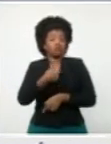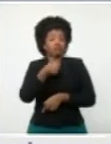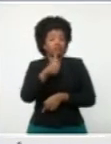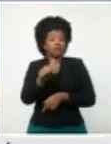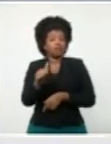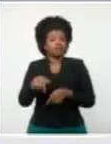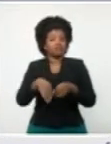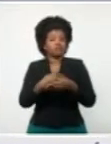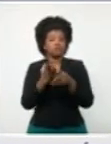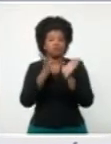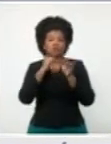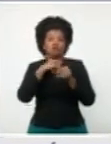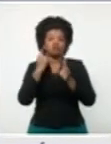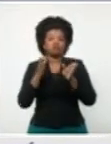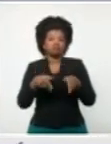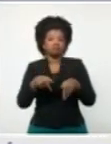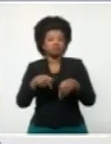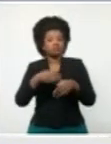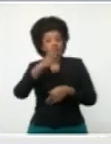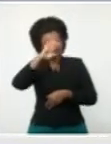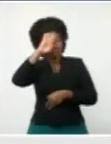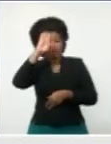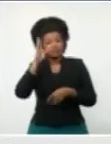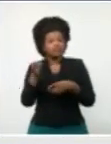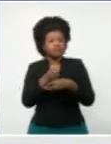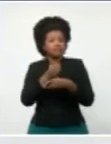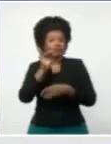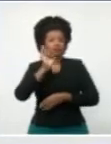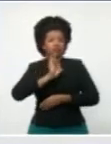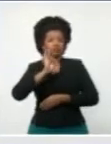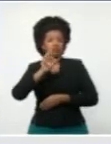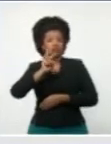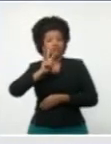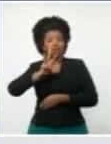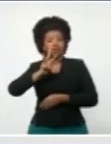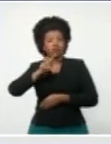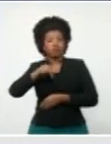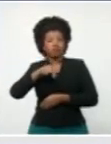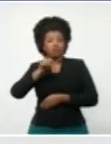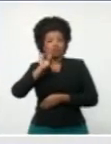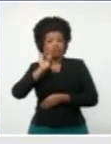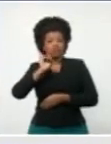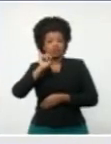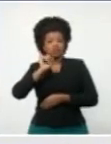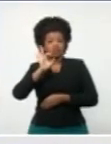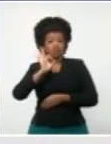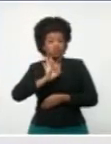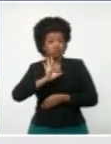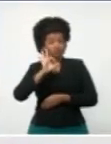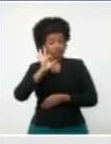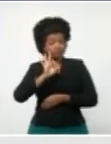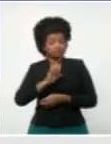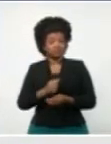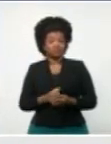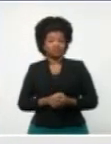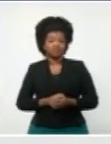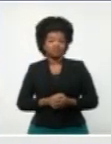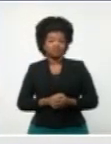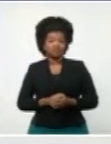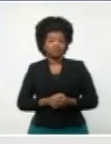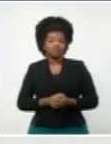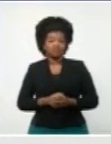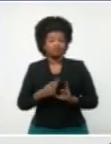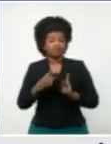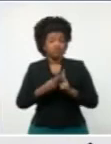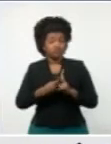And there are 17 countries with rates higher than Cuba's.